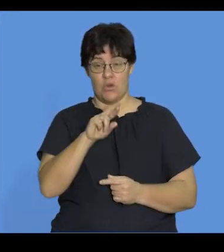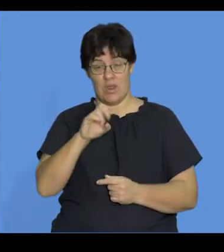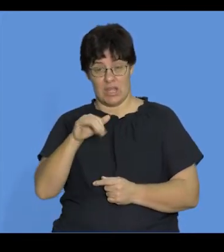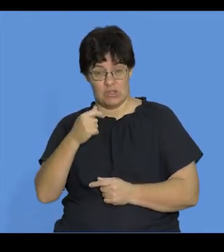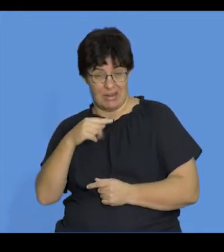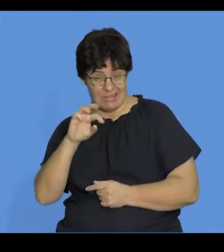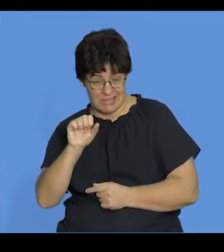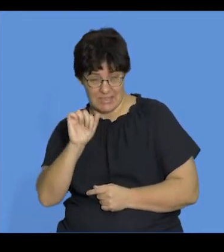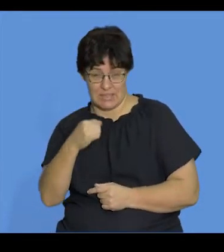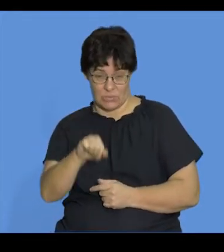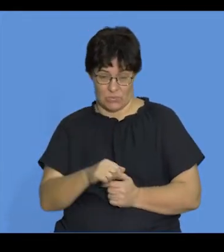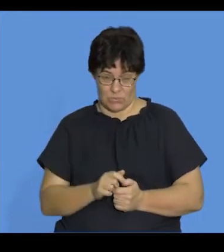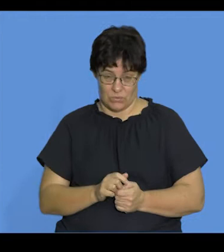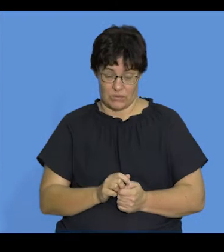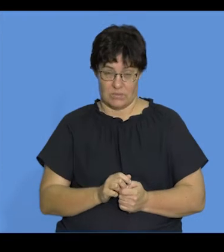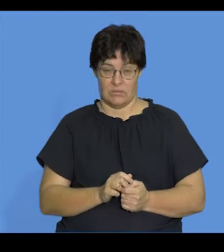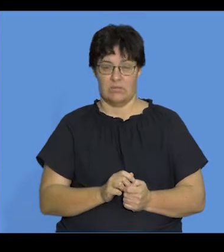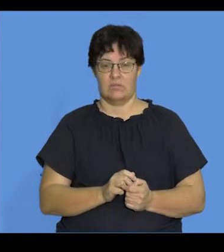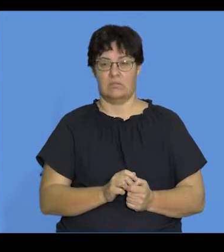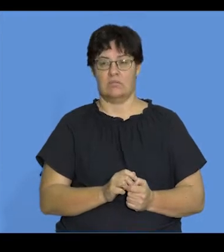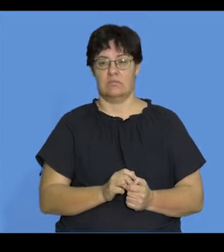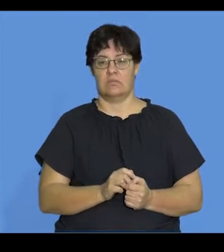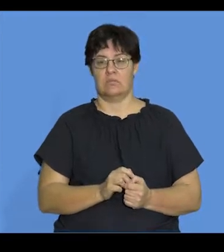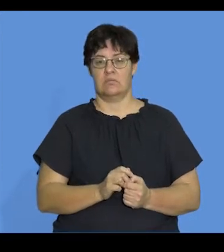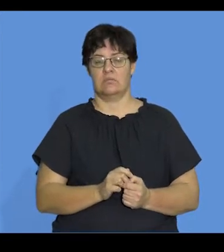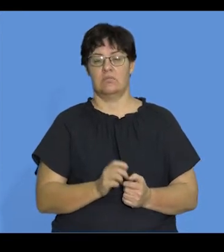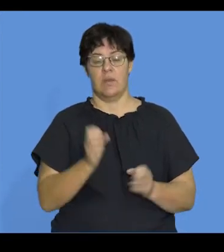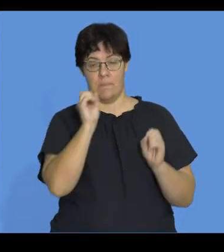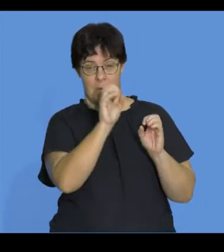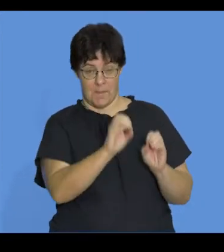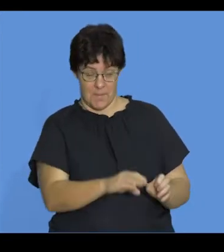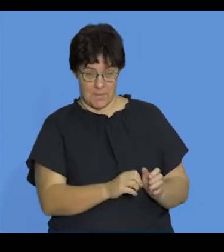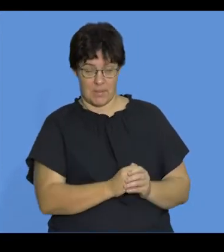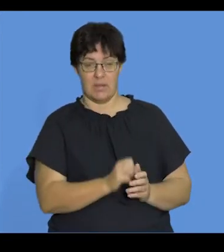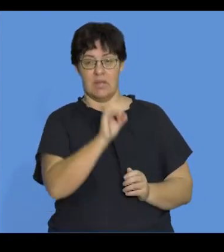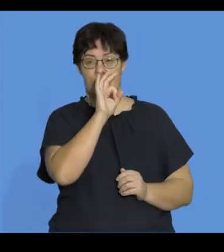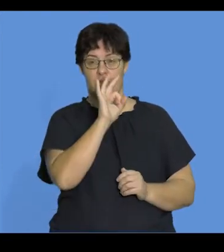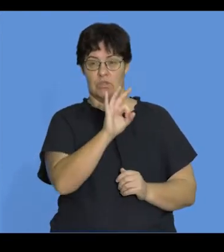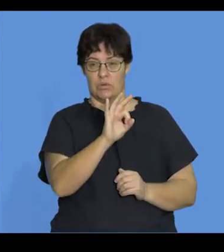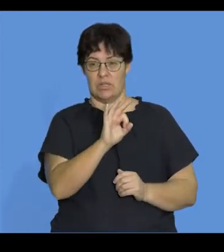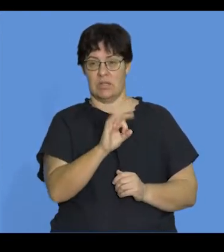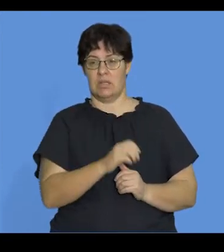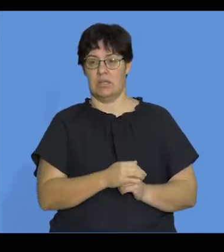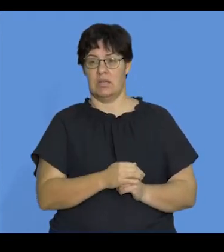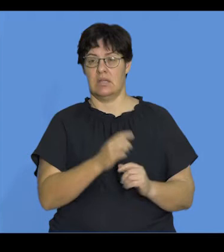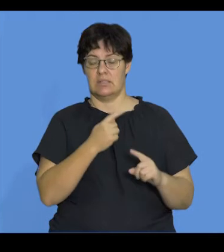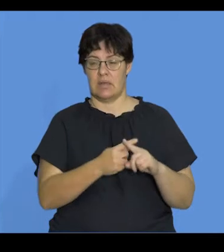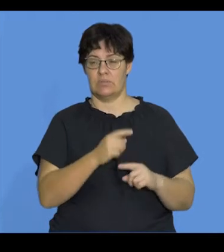not? Okay, so what do we have there from the calculator? We get 3 multiplied by